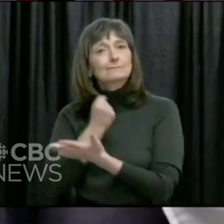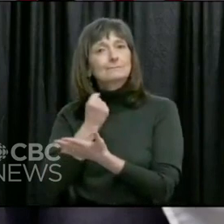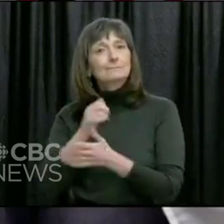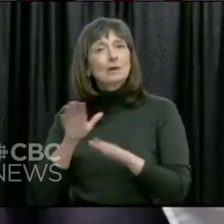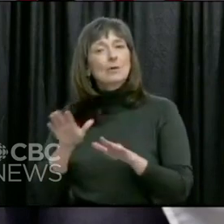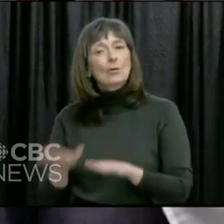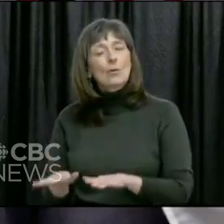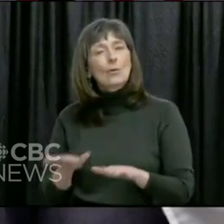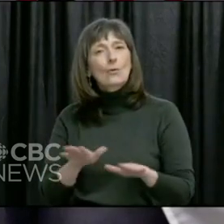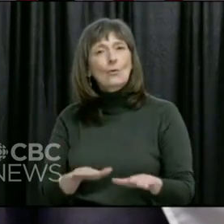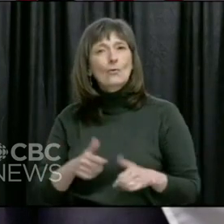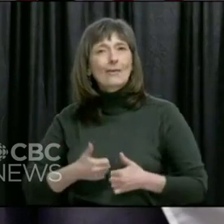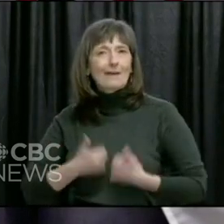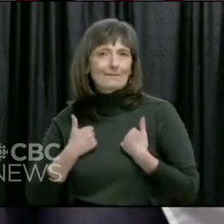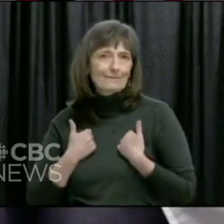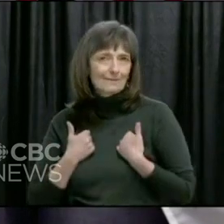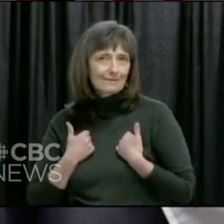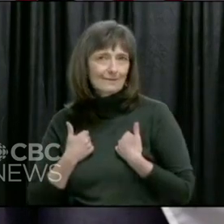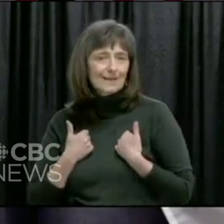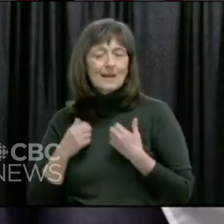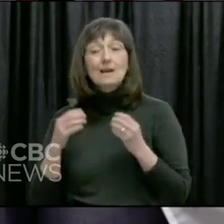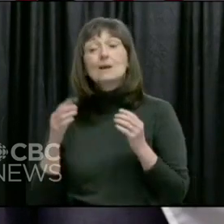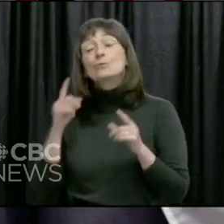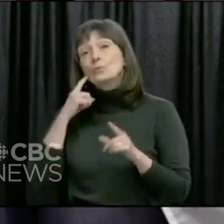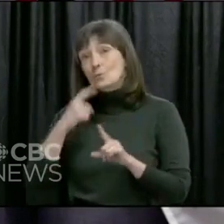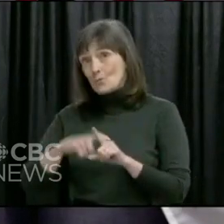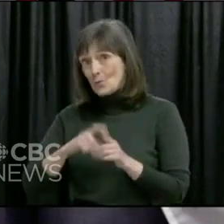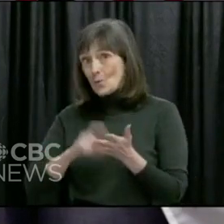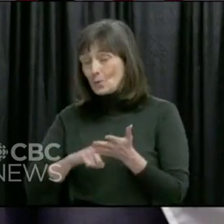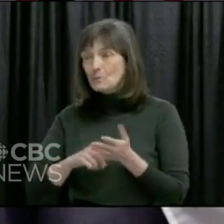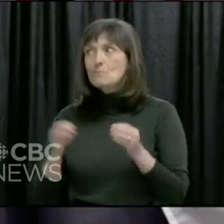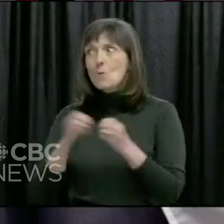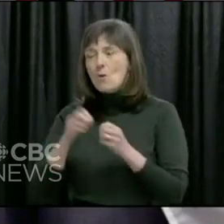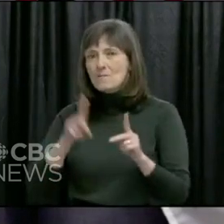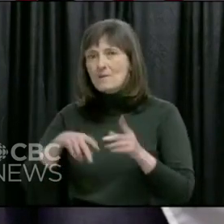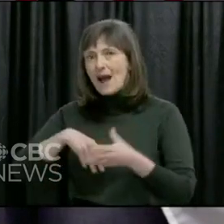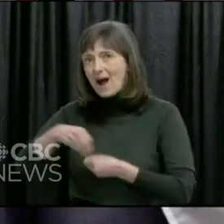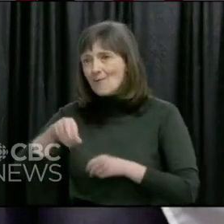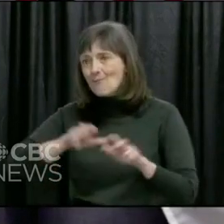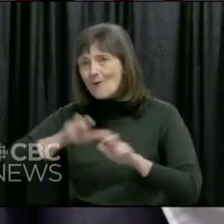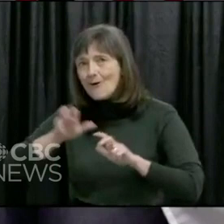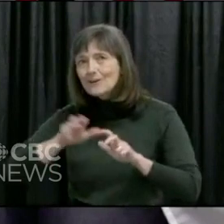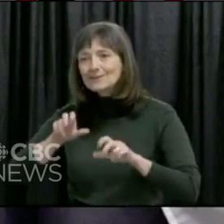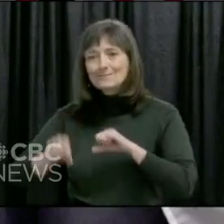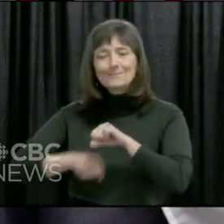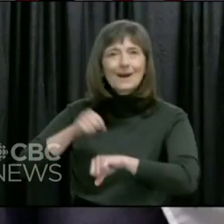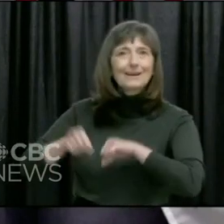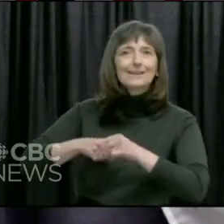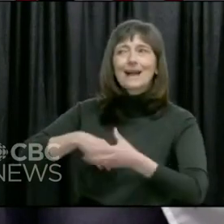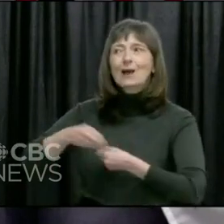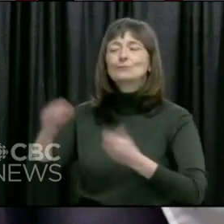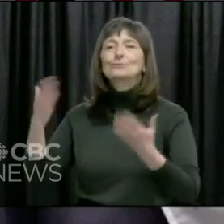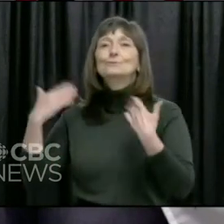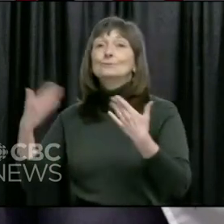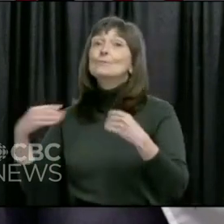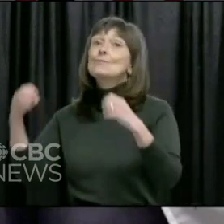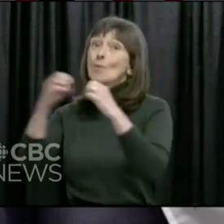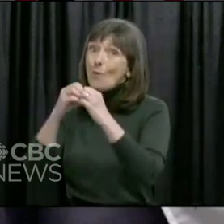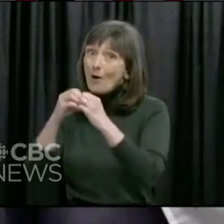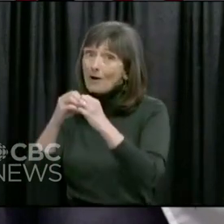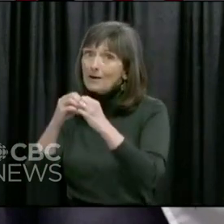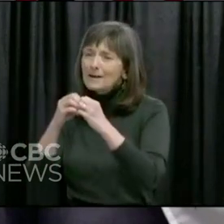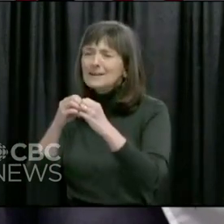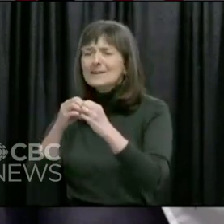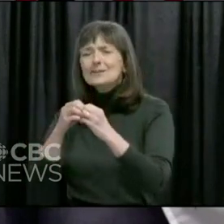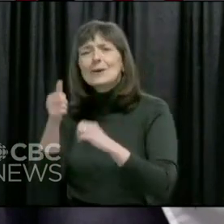happy to see so many people being physically active, hiking, bike riding, and simply enjoying the outdoors. Consider taking